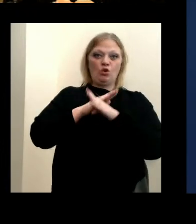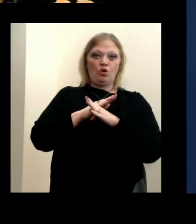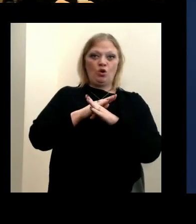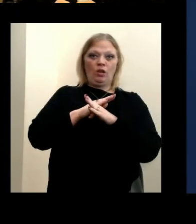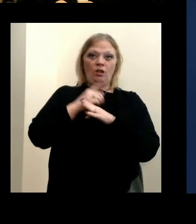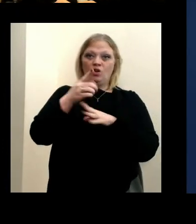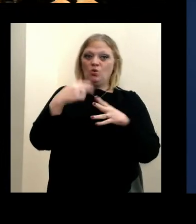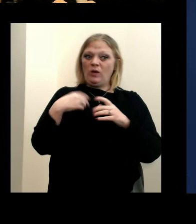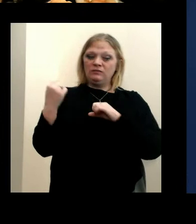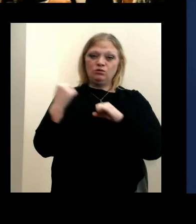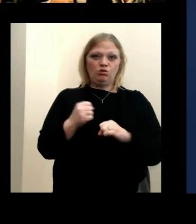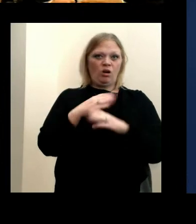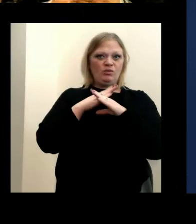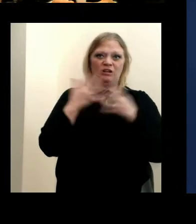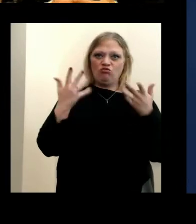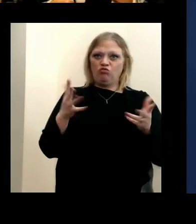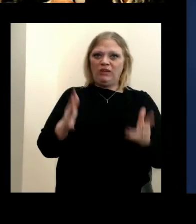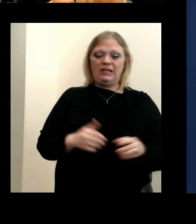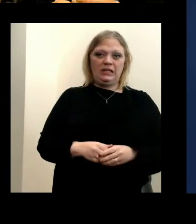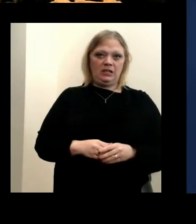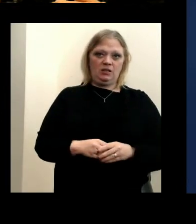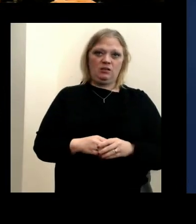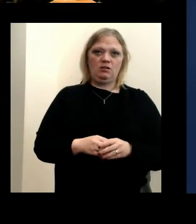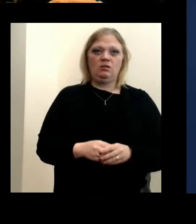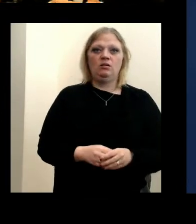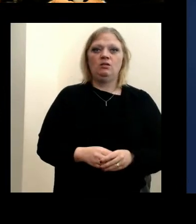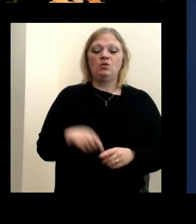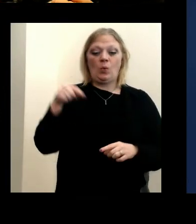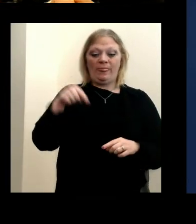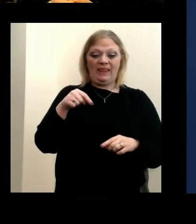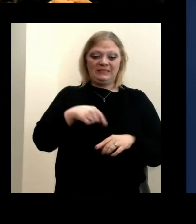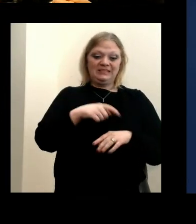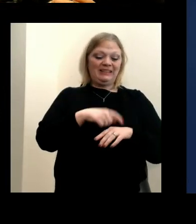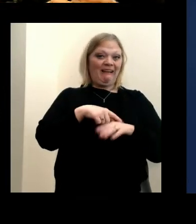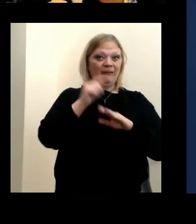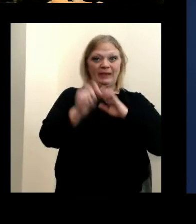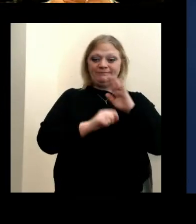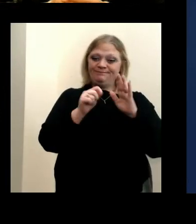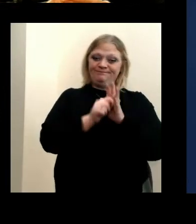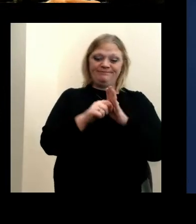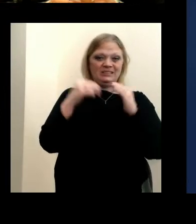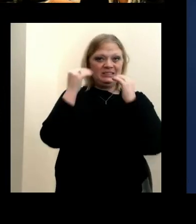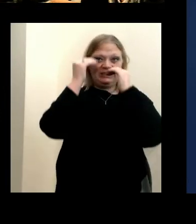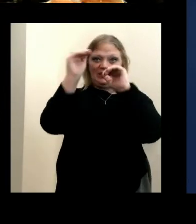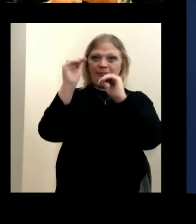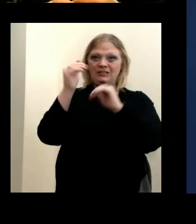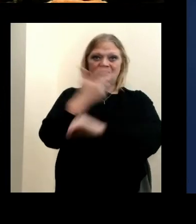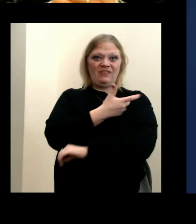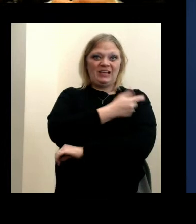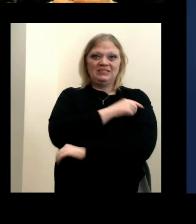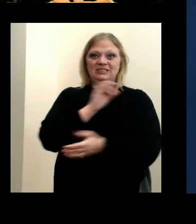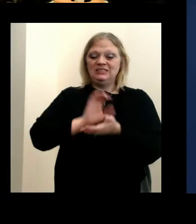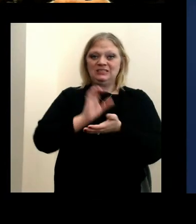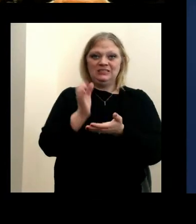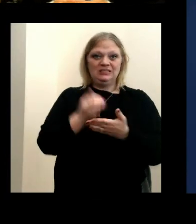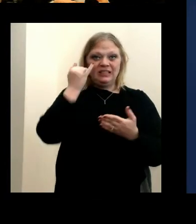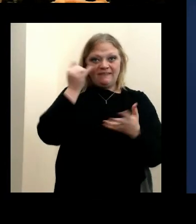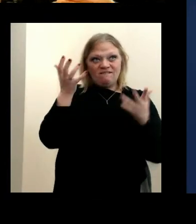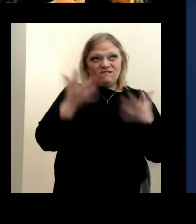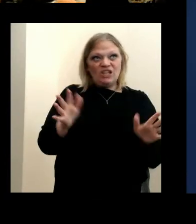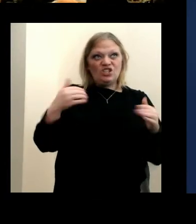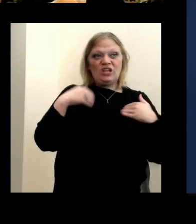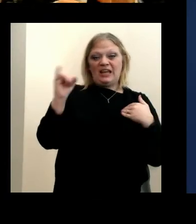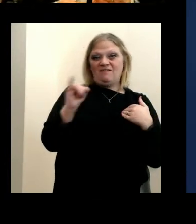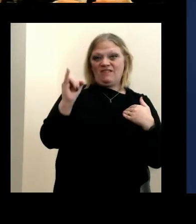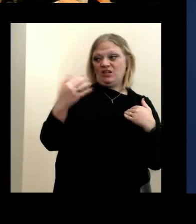strong protection already. So in a time where we have very limited vaccine supply, we're asking people who've been infected in the past 90